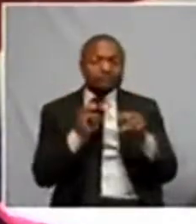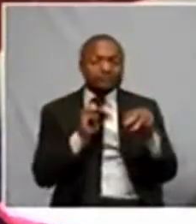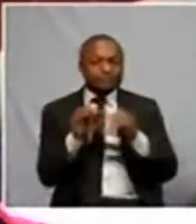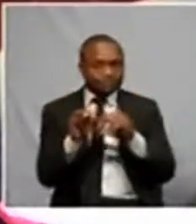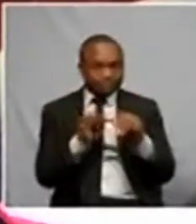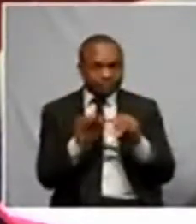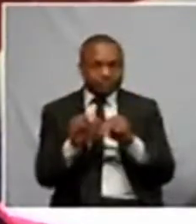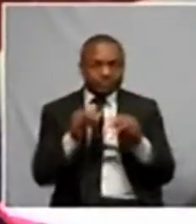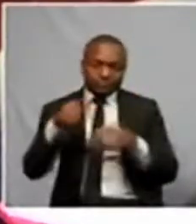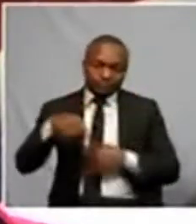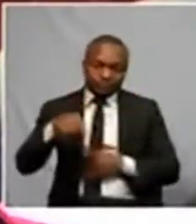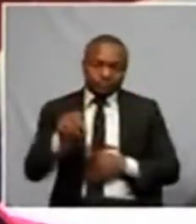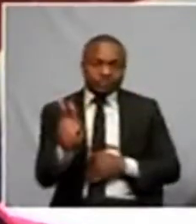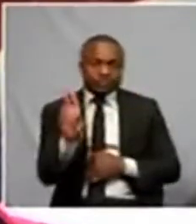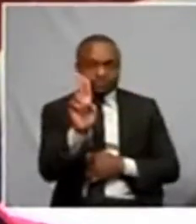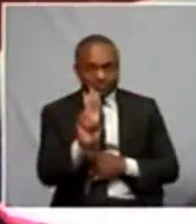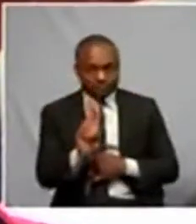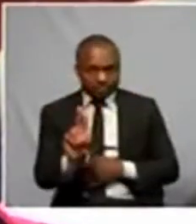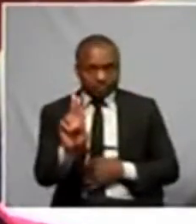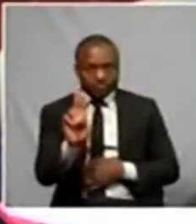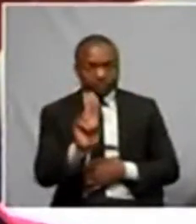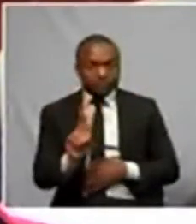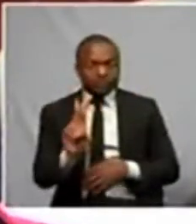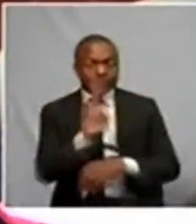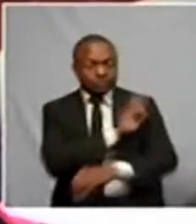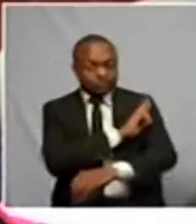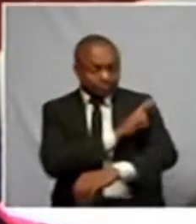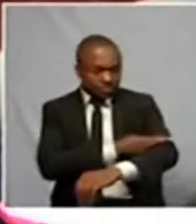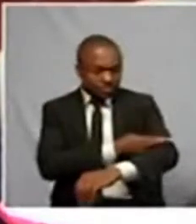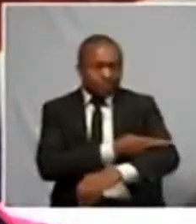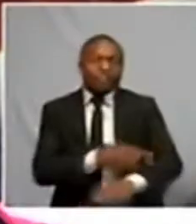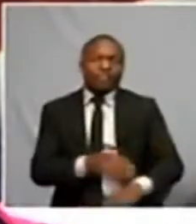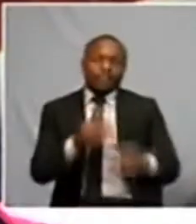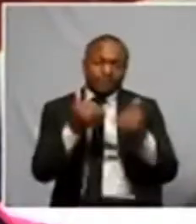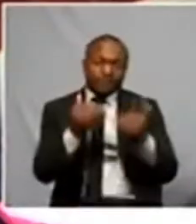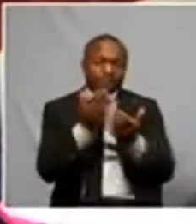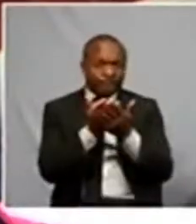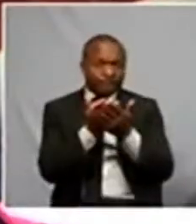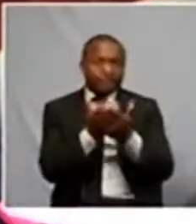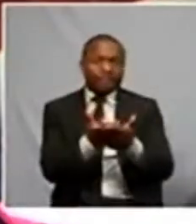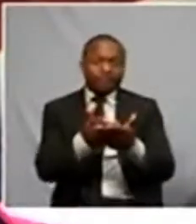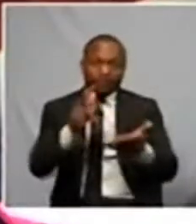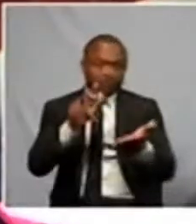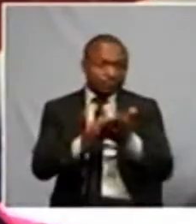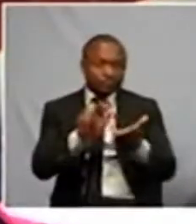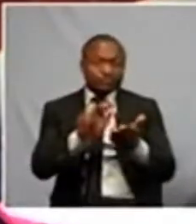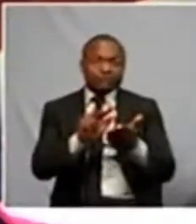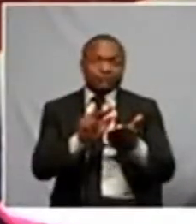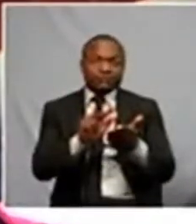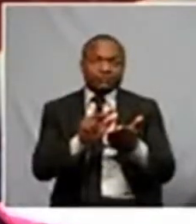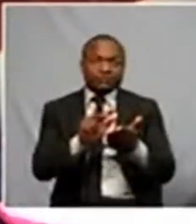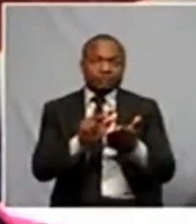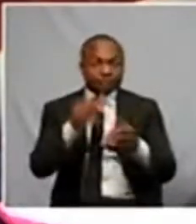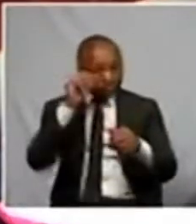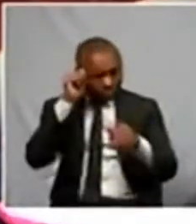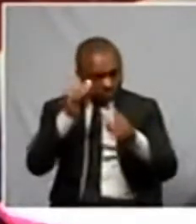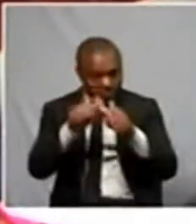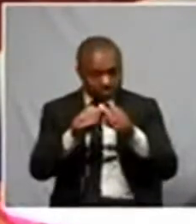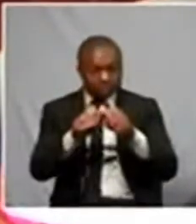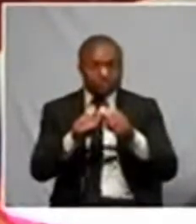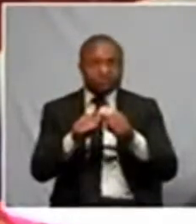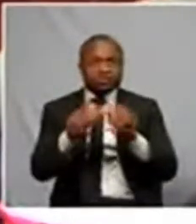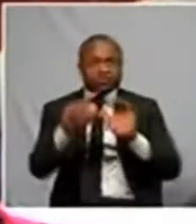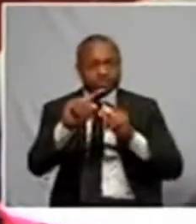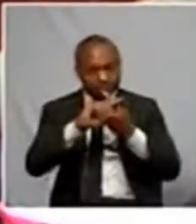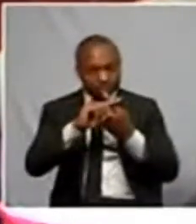and the sustainable use of aquatic resources. I now present ramifications of ratifying the agreement. The